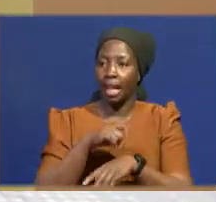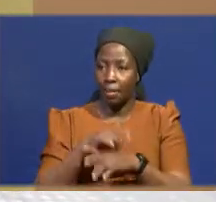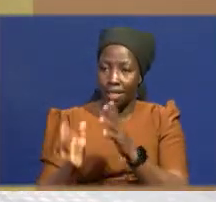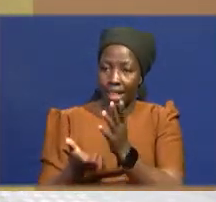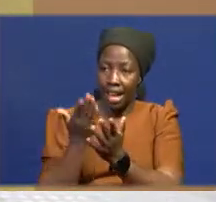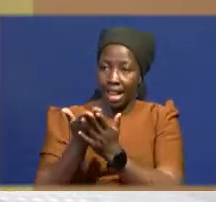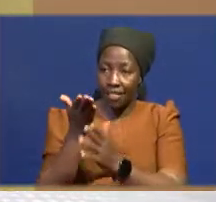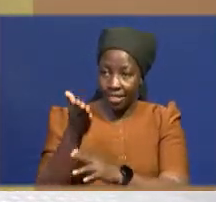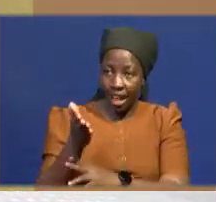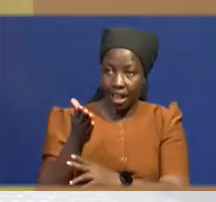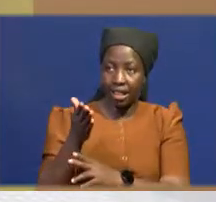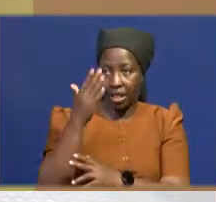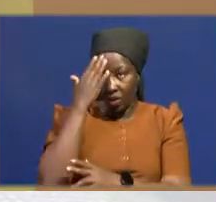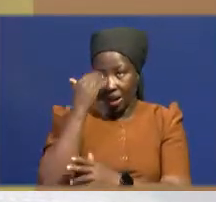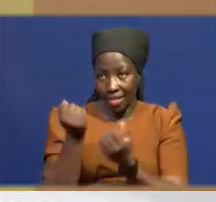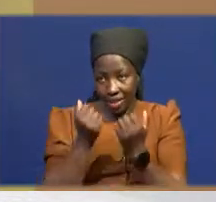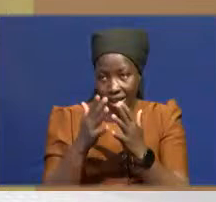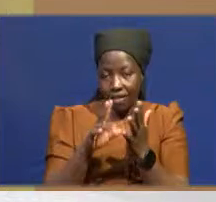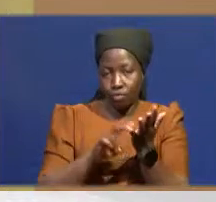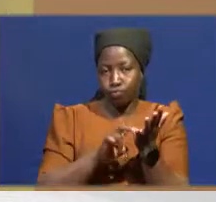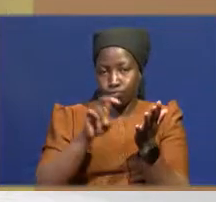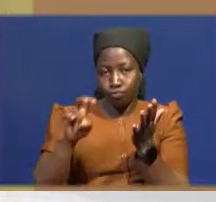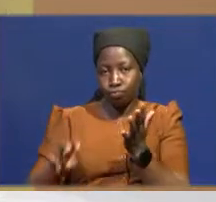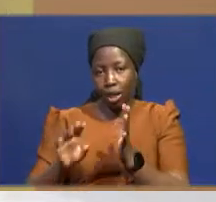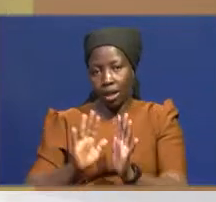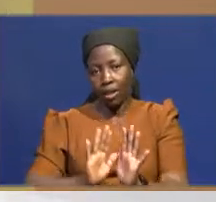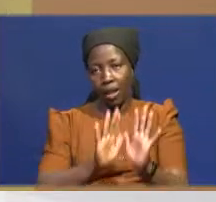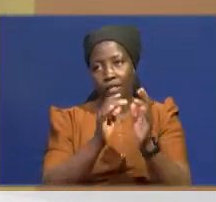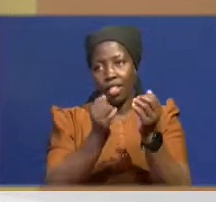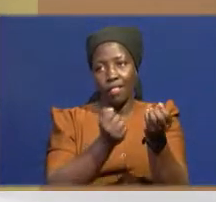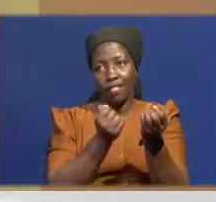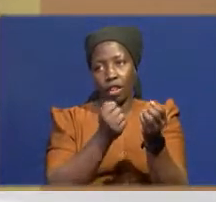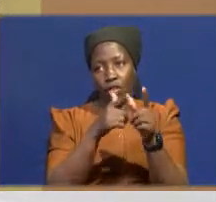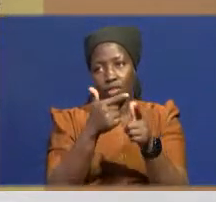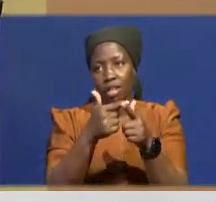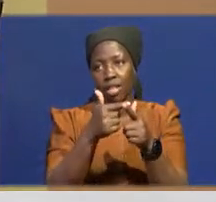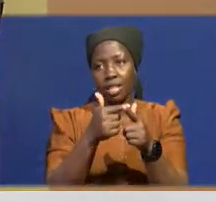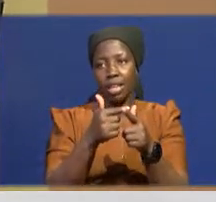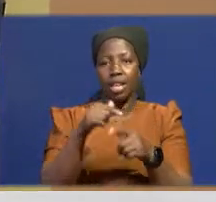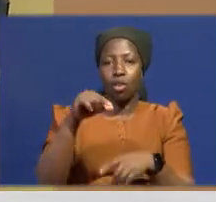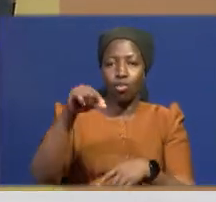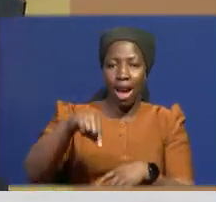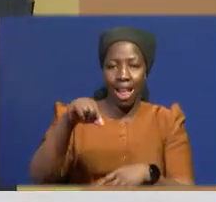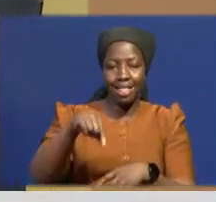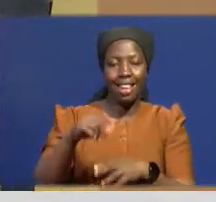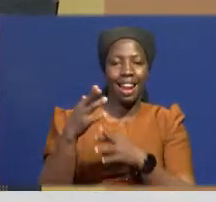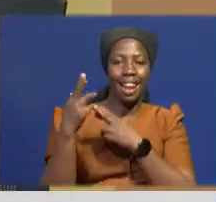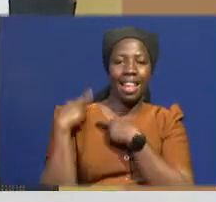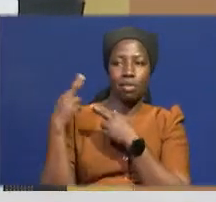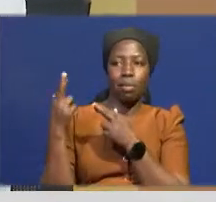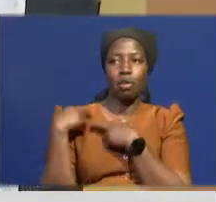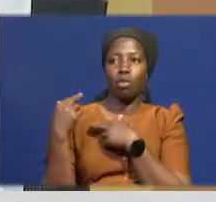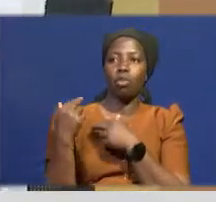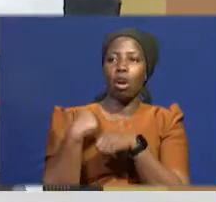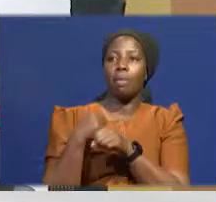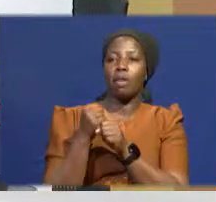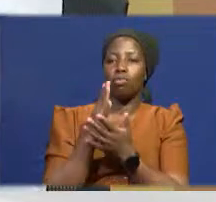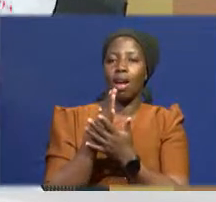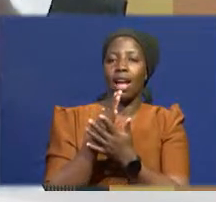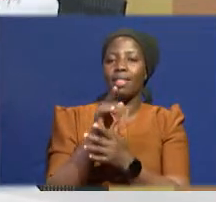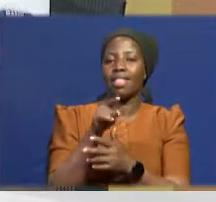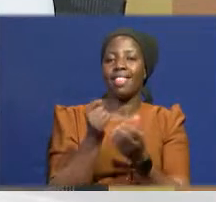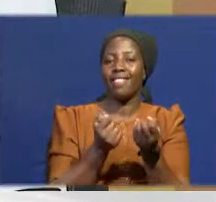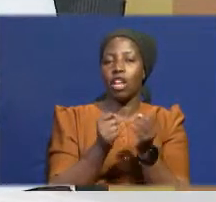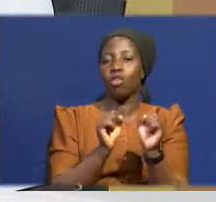there, because the driver gets out, leaves the car, it will be the quarantine's responsibility now. Yeah. To make sure that car is safe, nobody touches